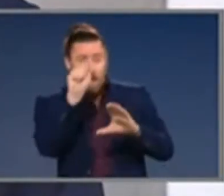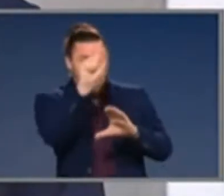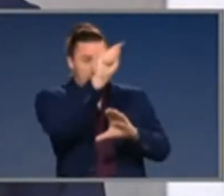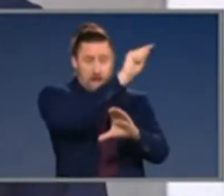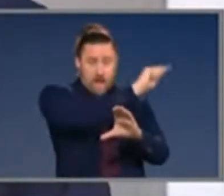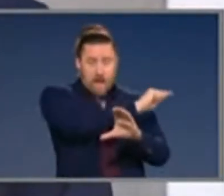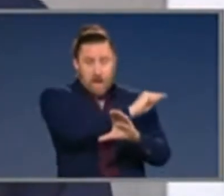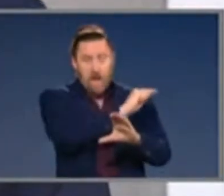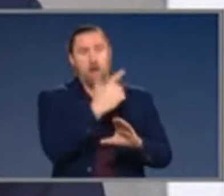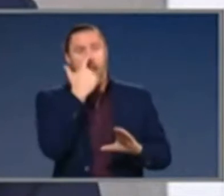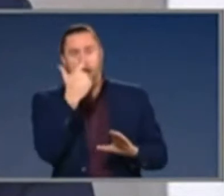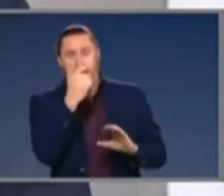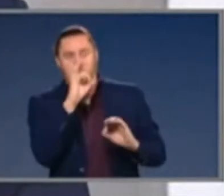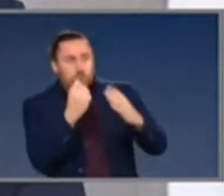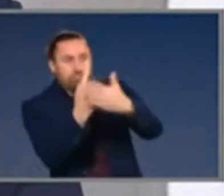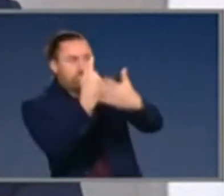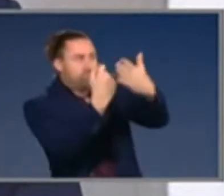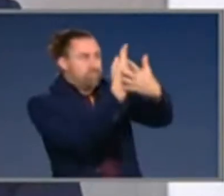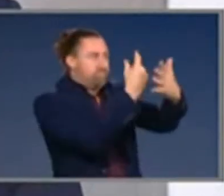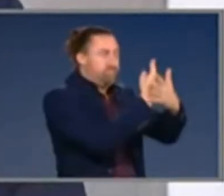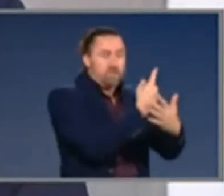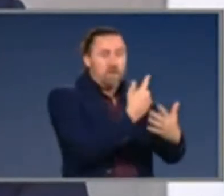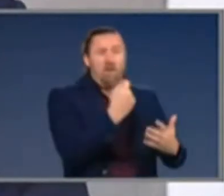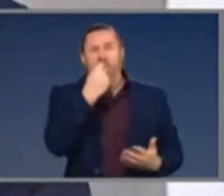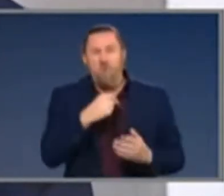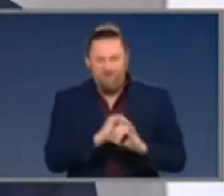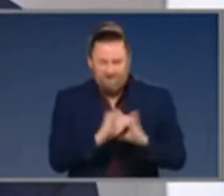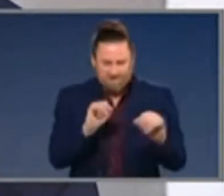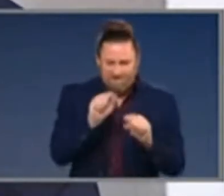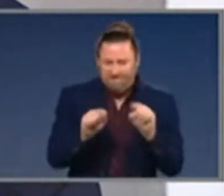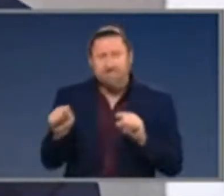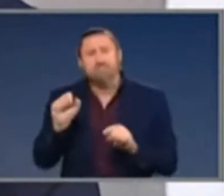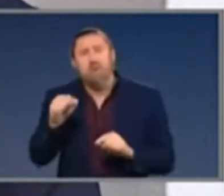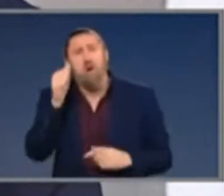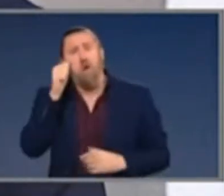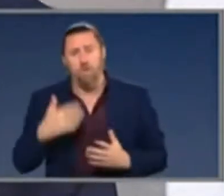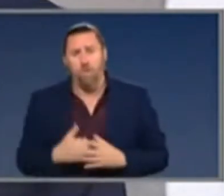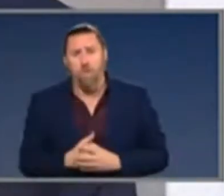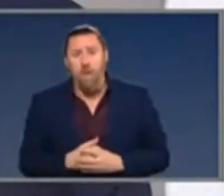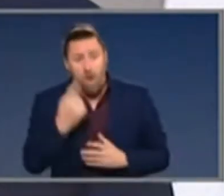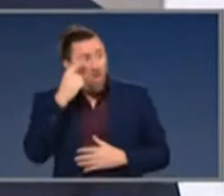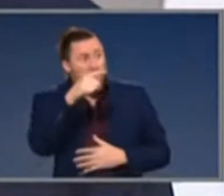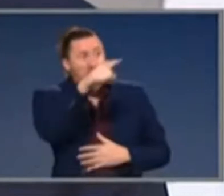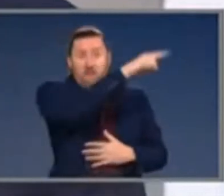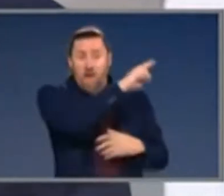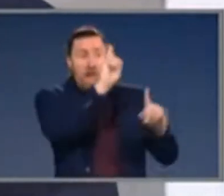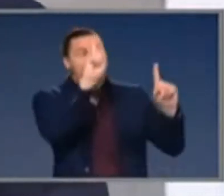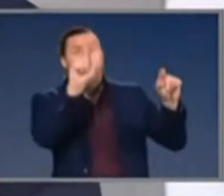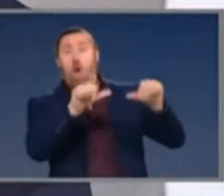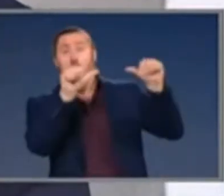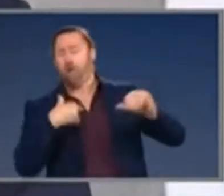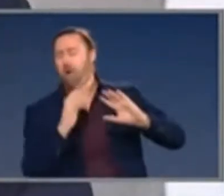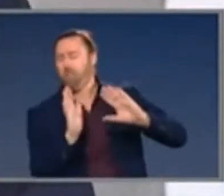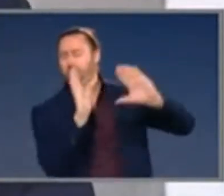quite distressing scenes in the overwhelming majority of those facilities. But we will not be complacent about it, and the establishment of the Victorian Aged